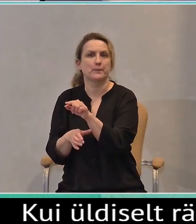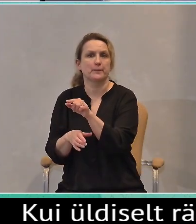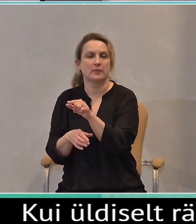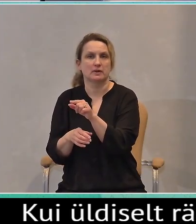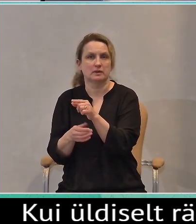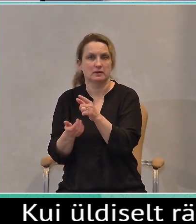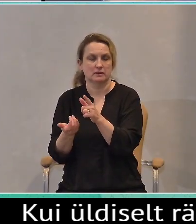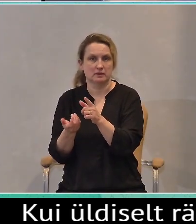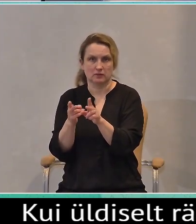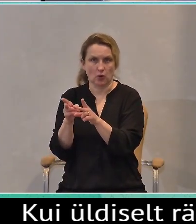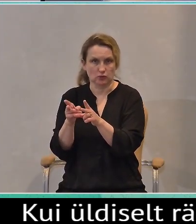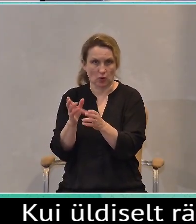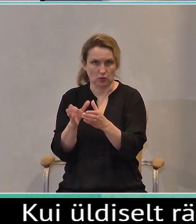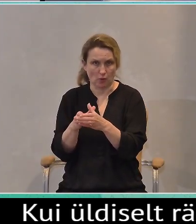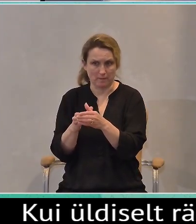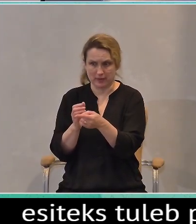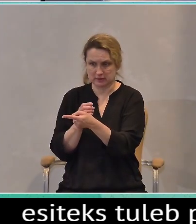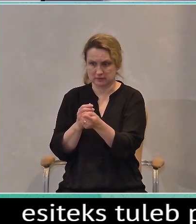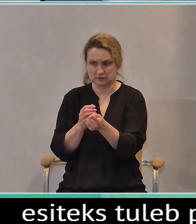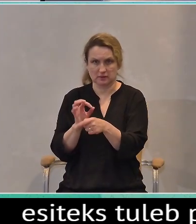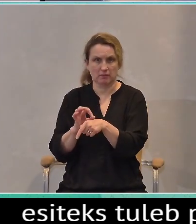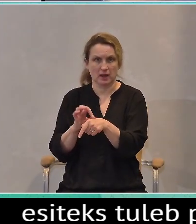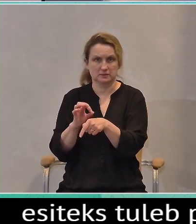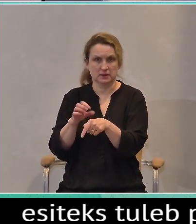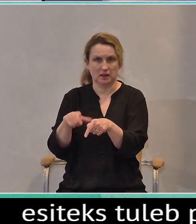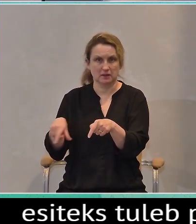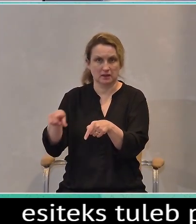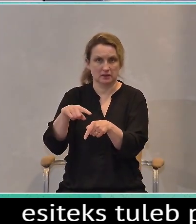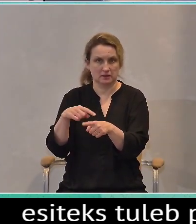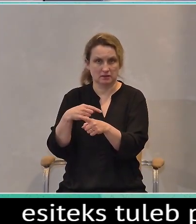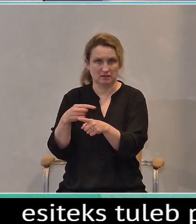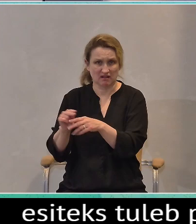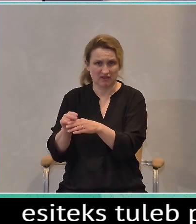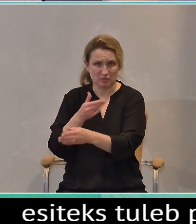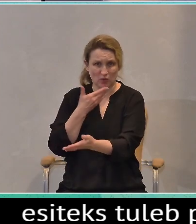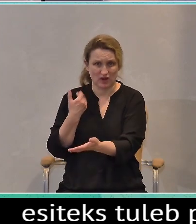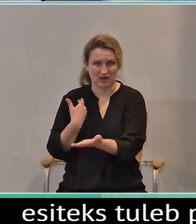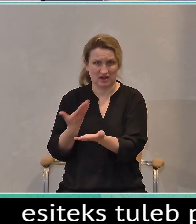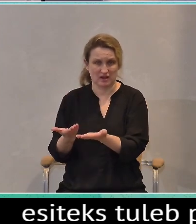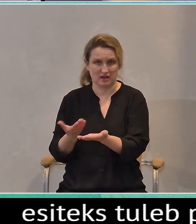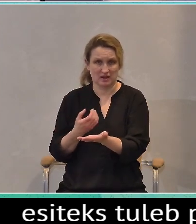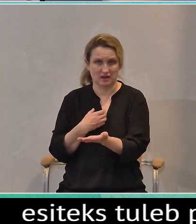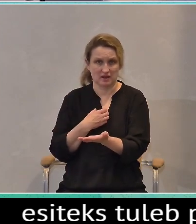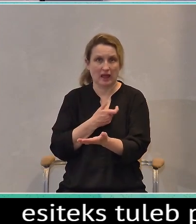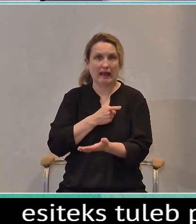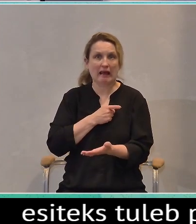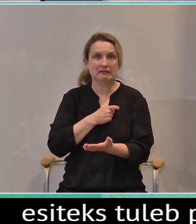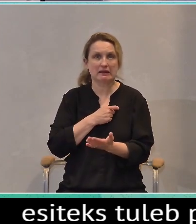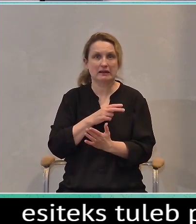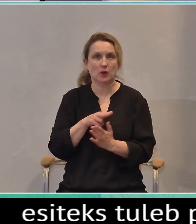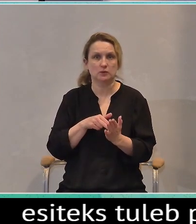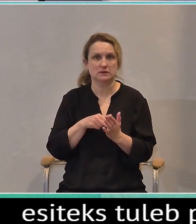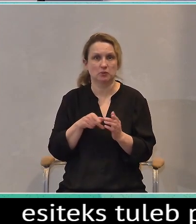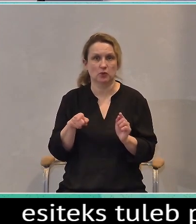alternatives. In general, good studies have control groups However, control